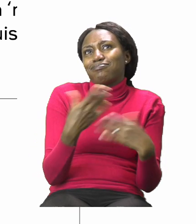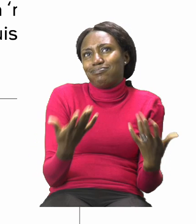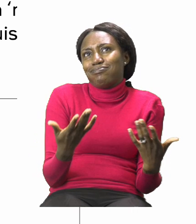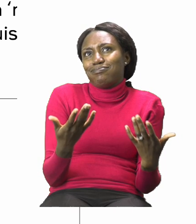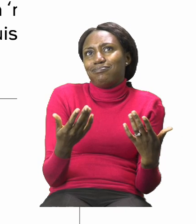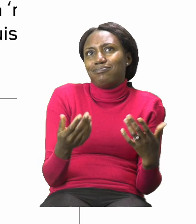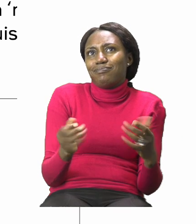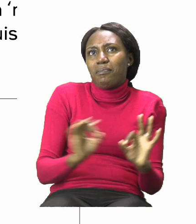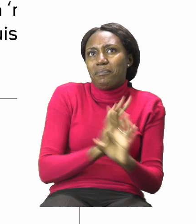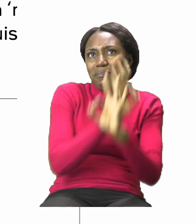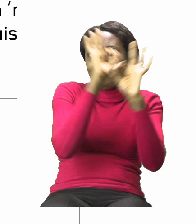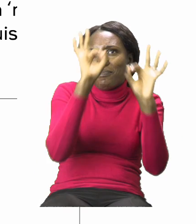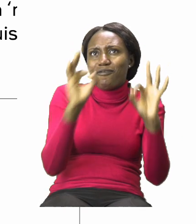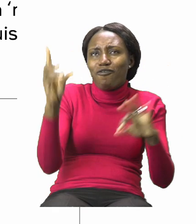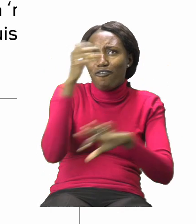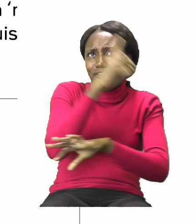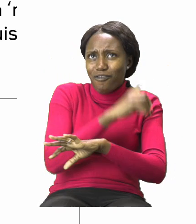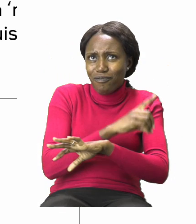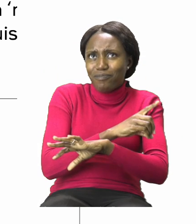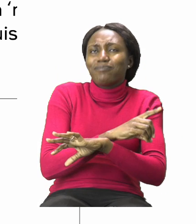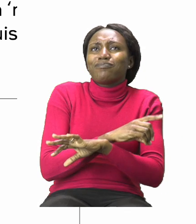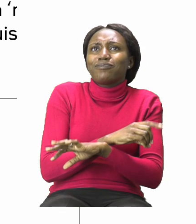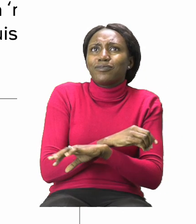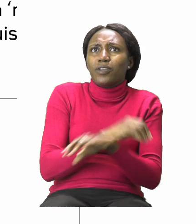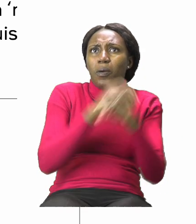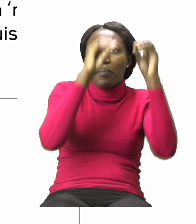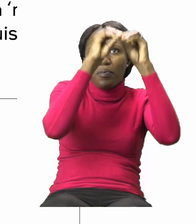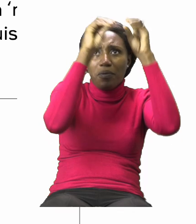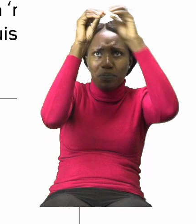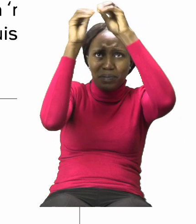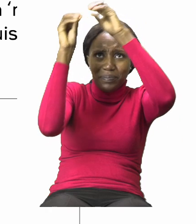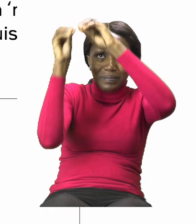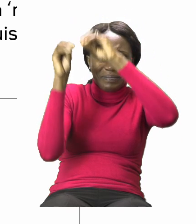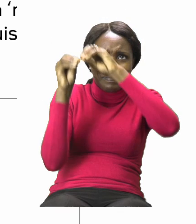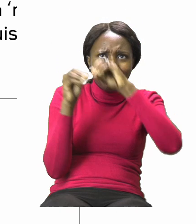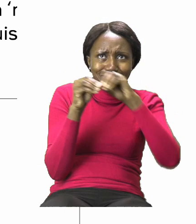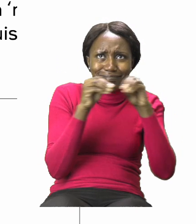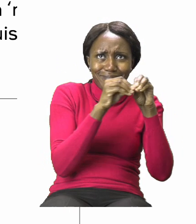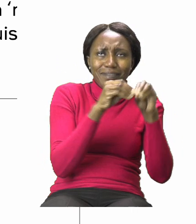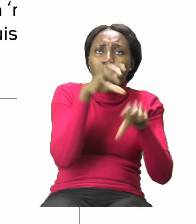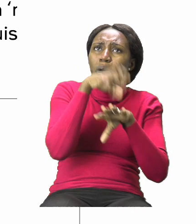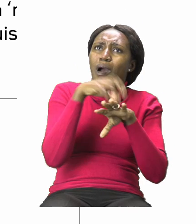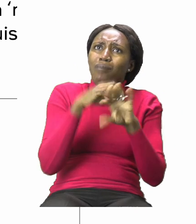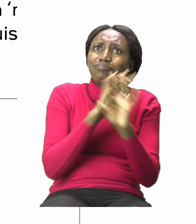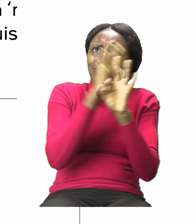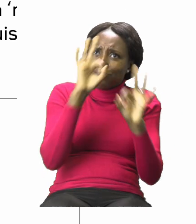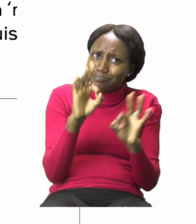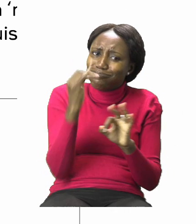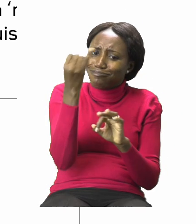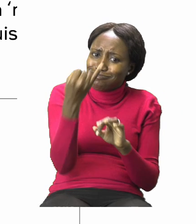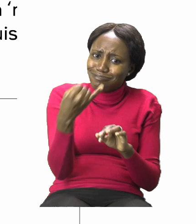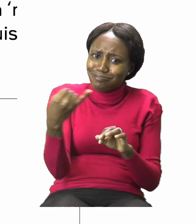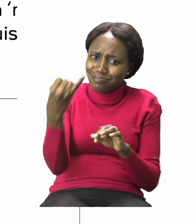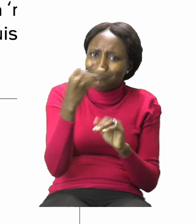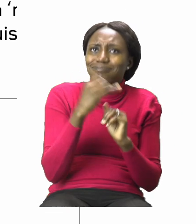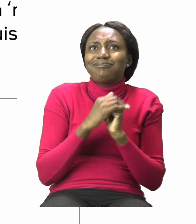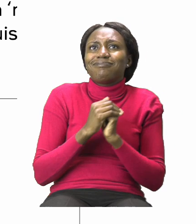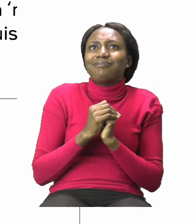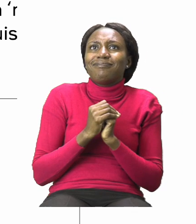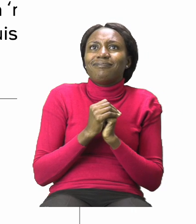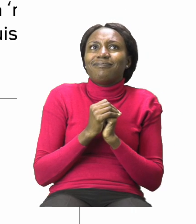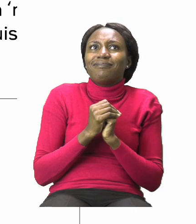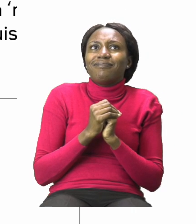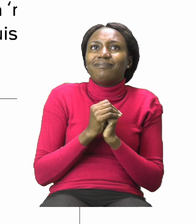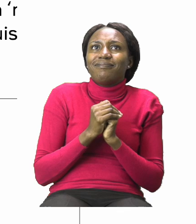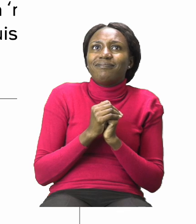the decorations. If there's a cake, let us see the wonderful cake. And when you're done,